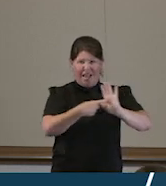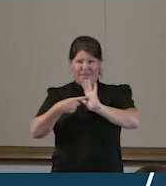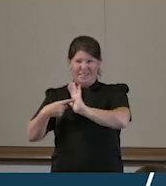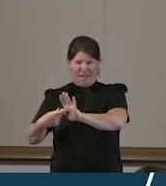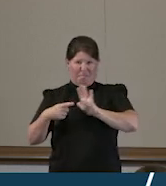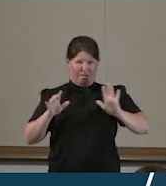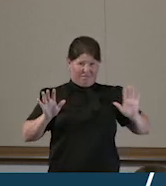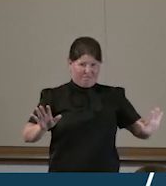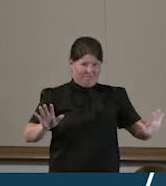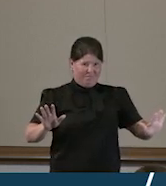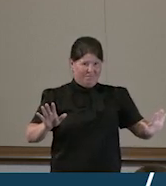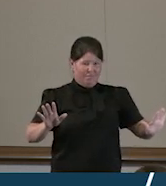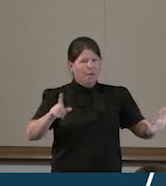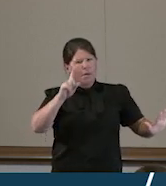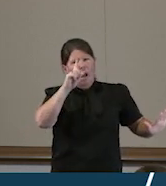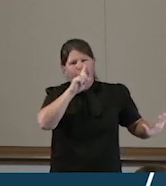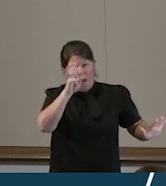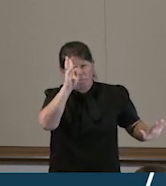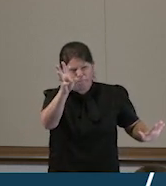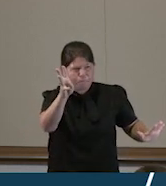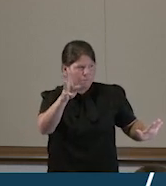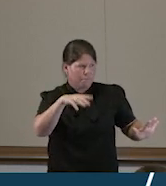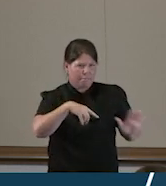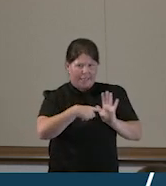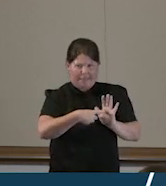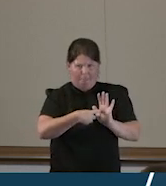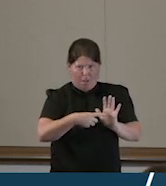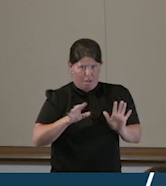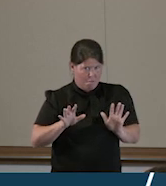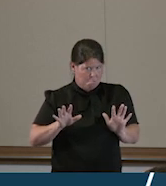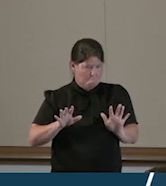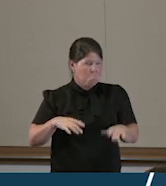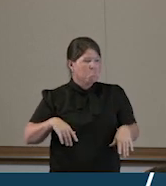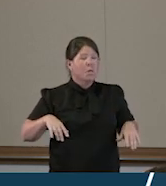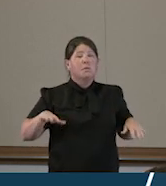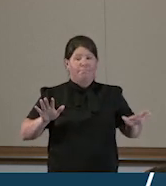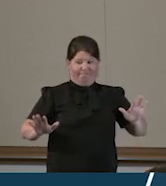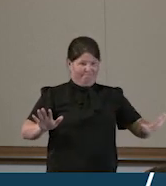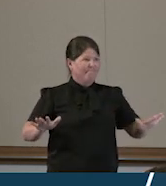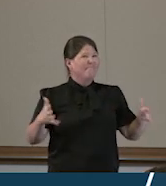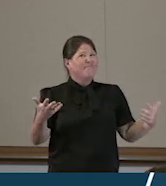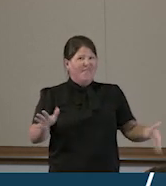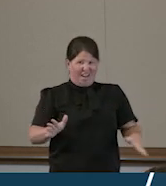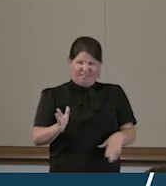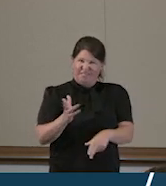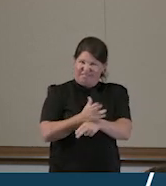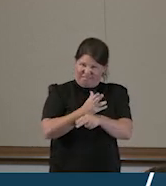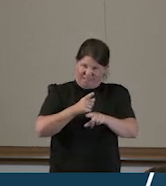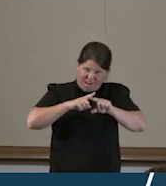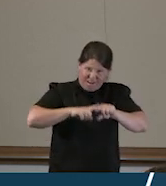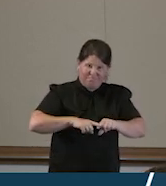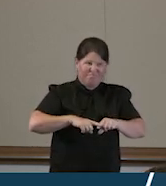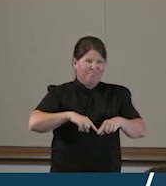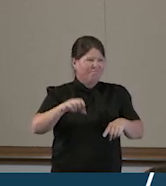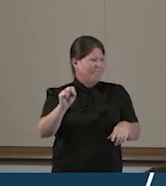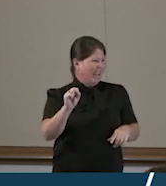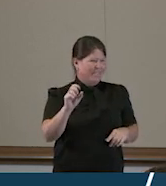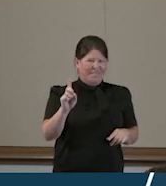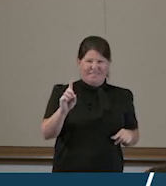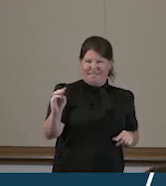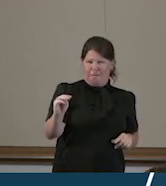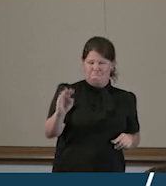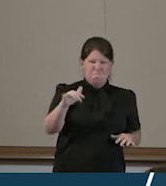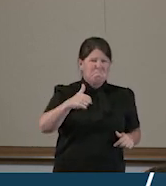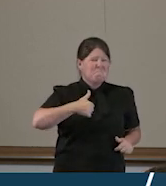hypothetical examples of people who have used supported decision making. And I see that every day